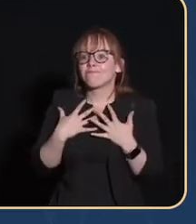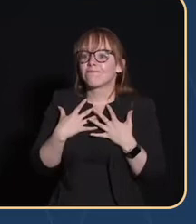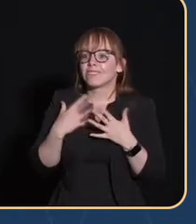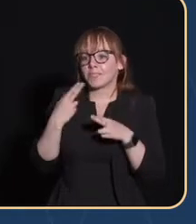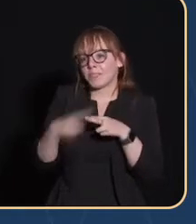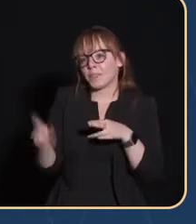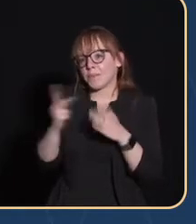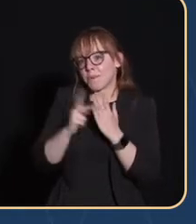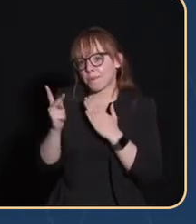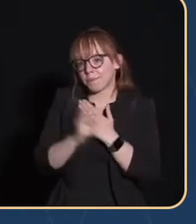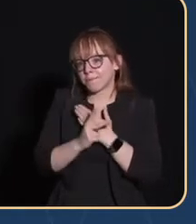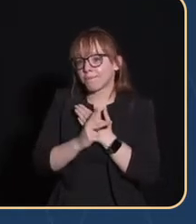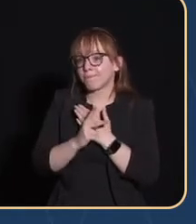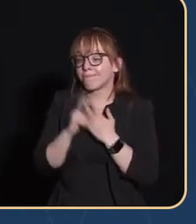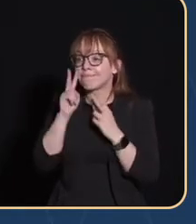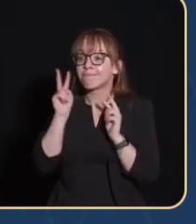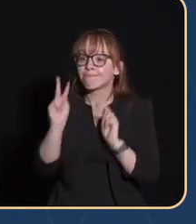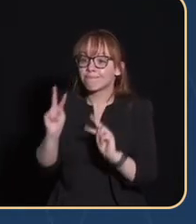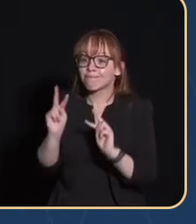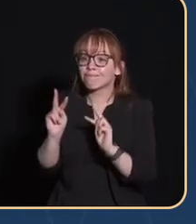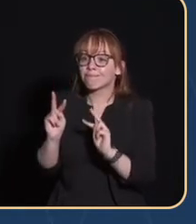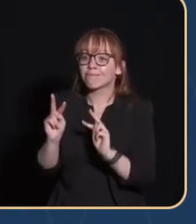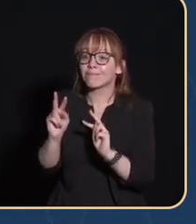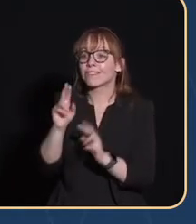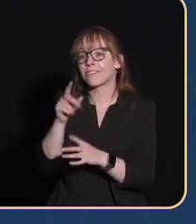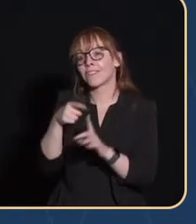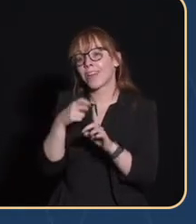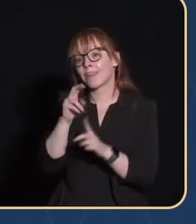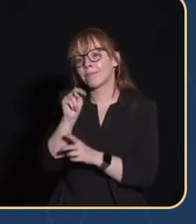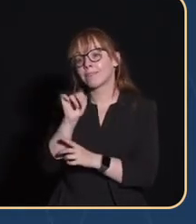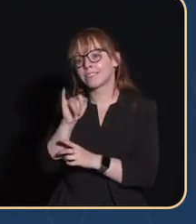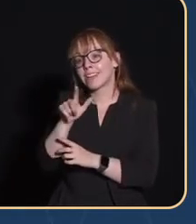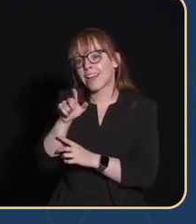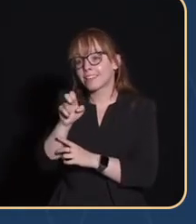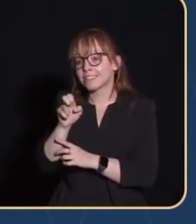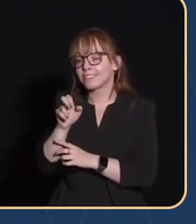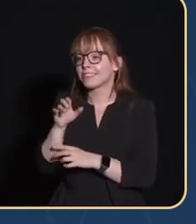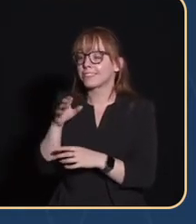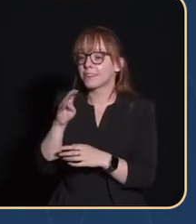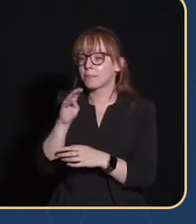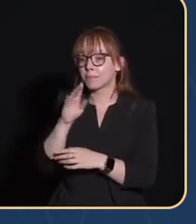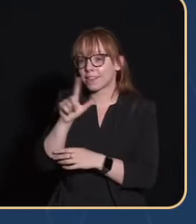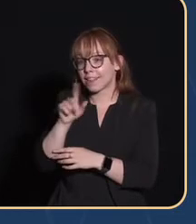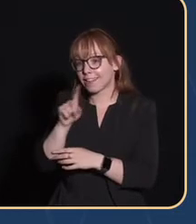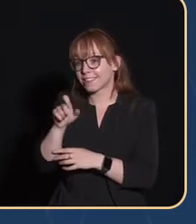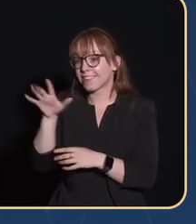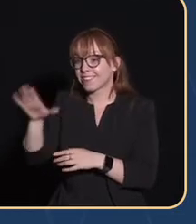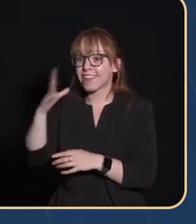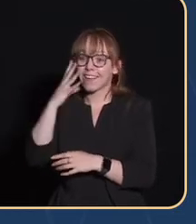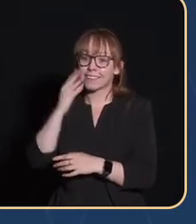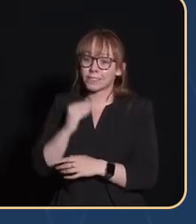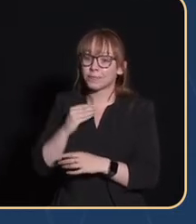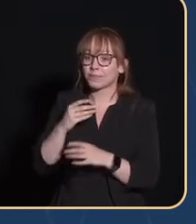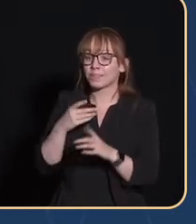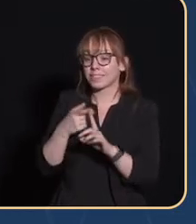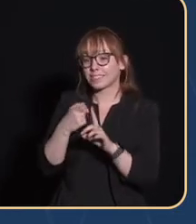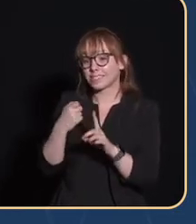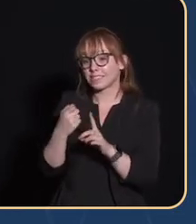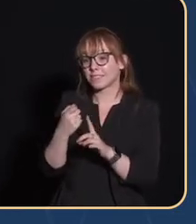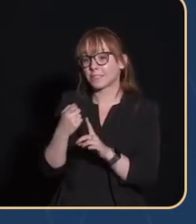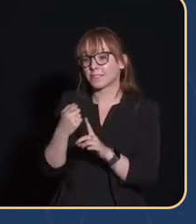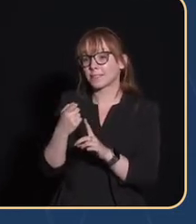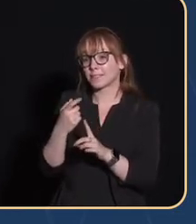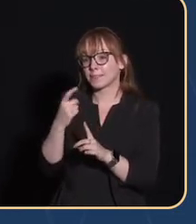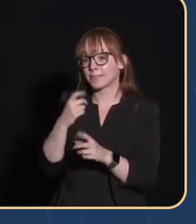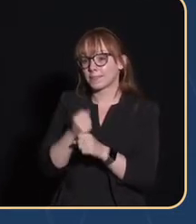program. I'm looking forward to hearing from Nyleve and Blaise about their perseverance this past year and their future plans.